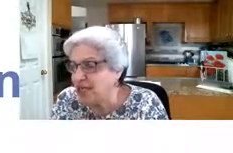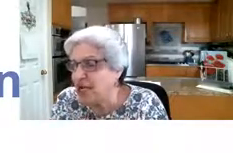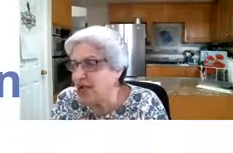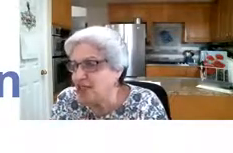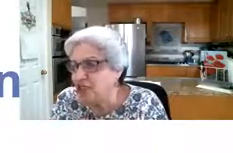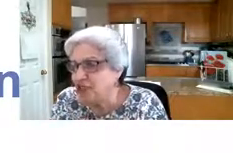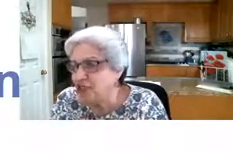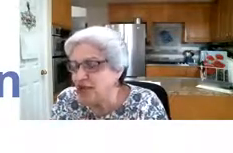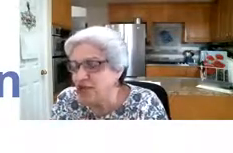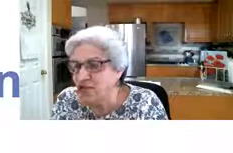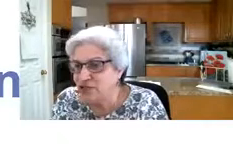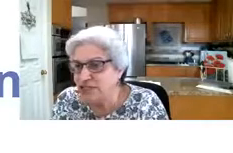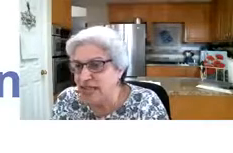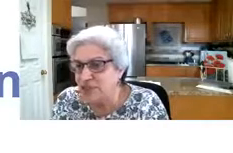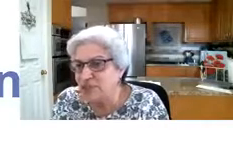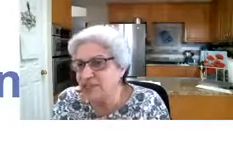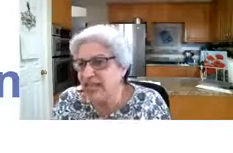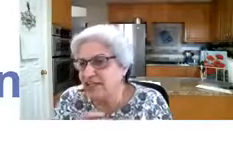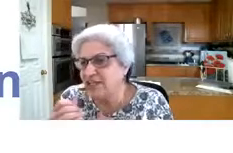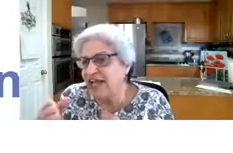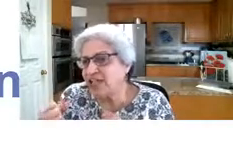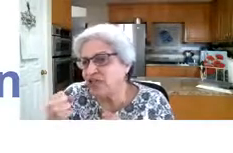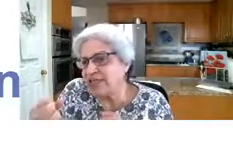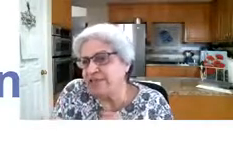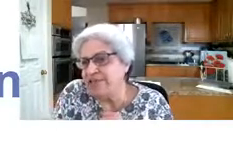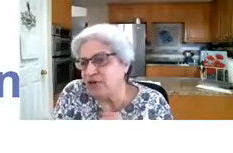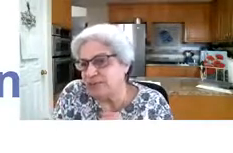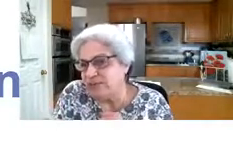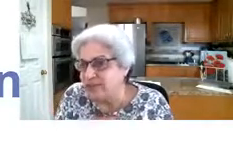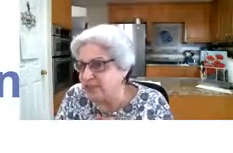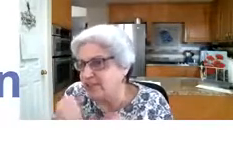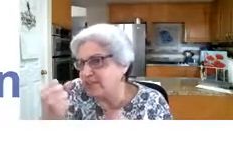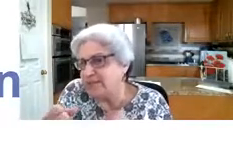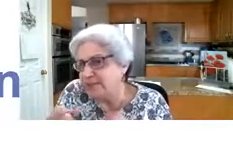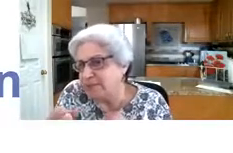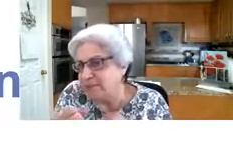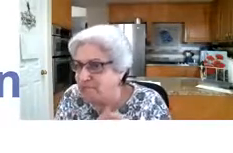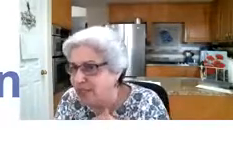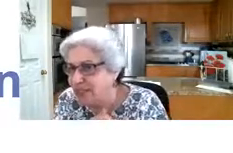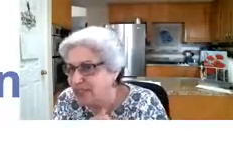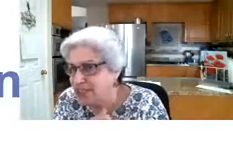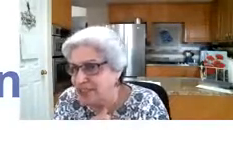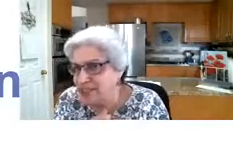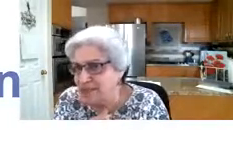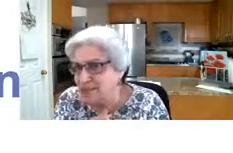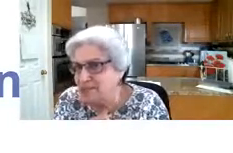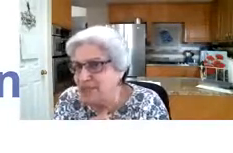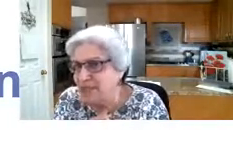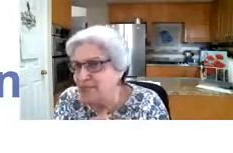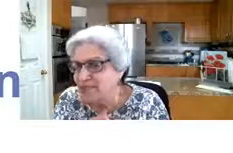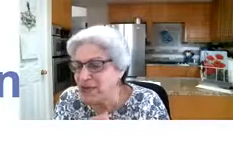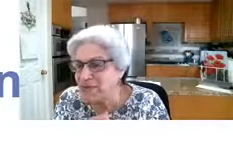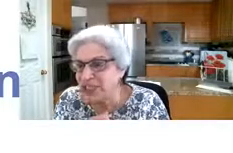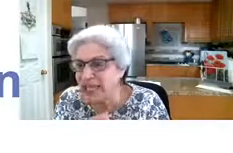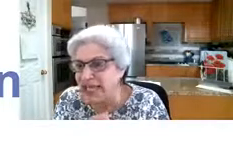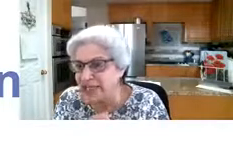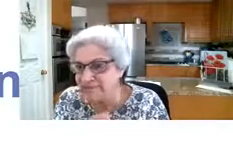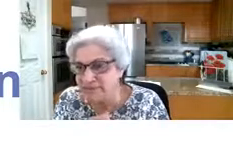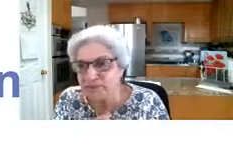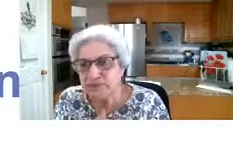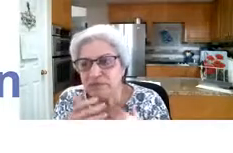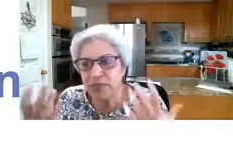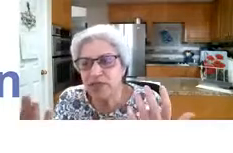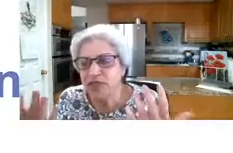horseradish on your sandwich. It's that little extra oomph, little something, something to give your sandwich a